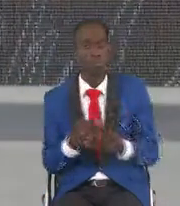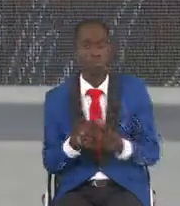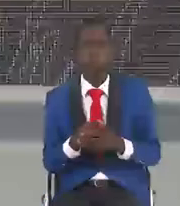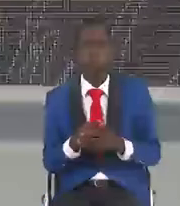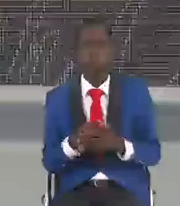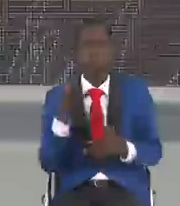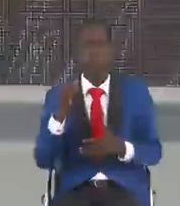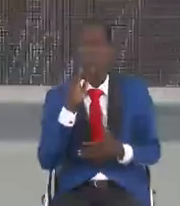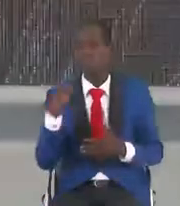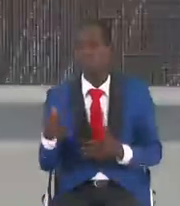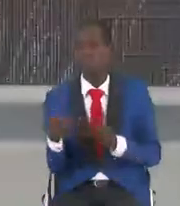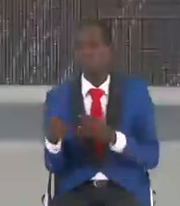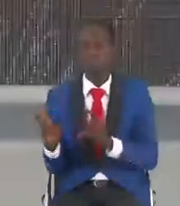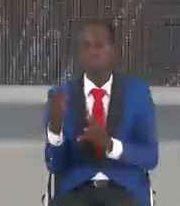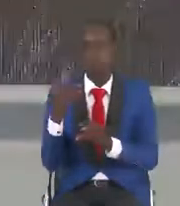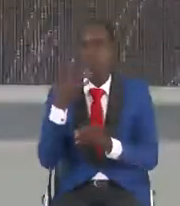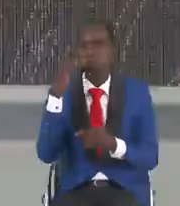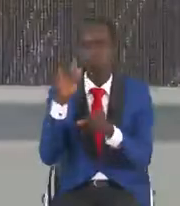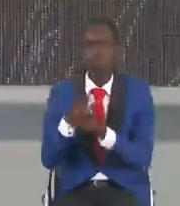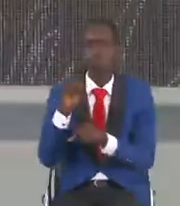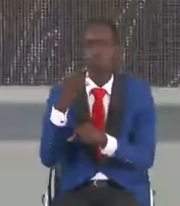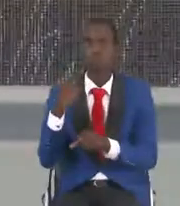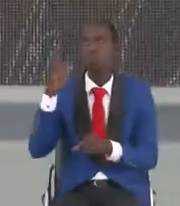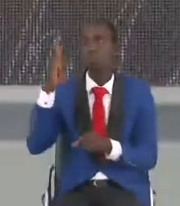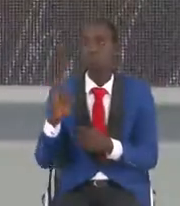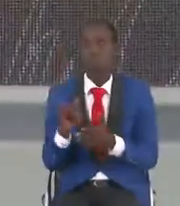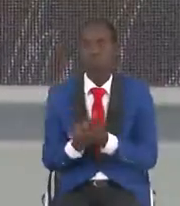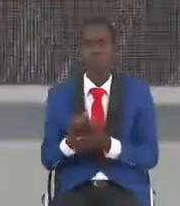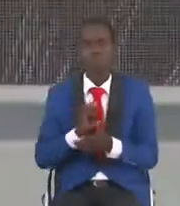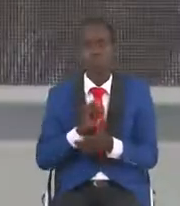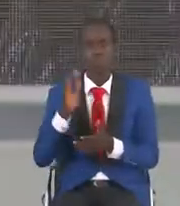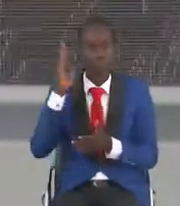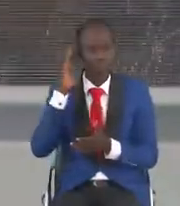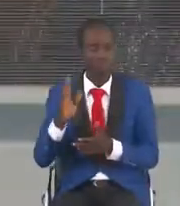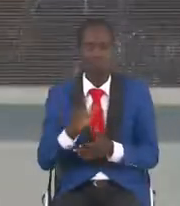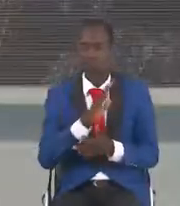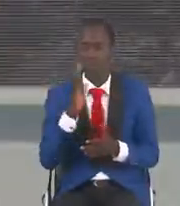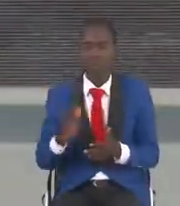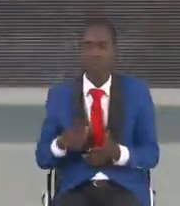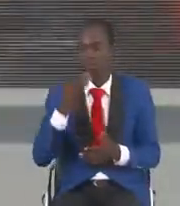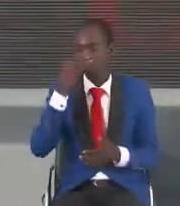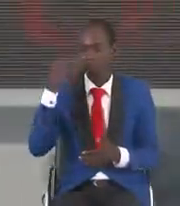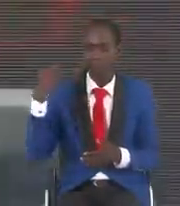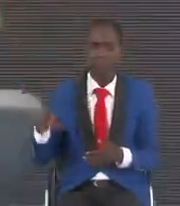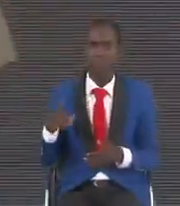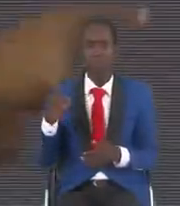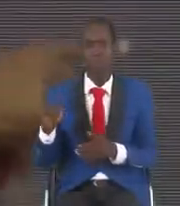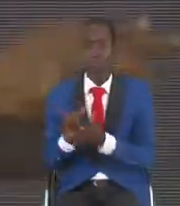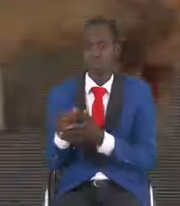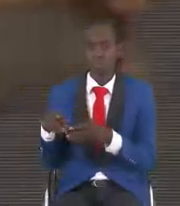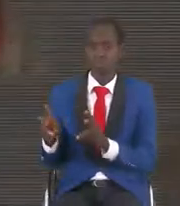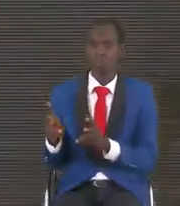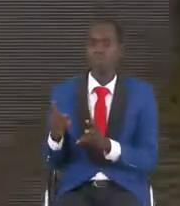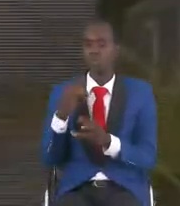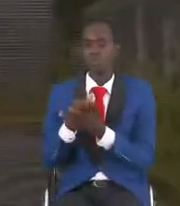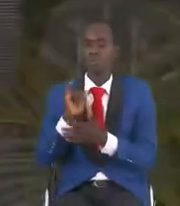stream of the promise of God. I will never leave you. I will never forsake you. And then I've sent you forth, and